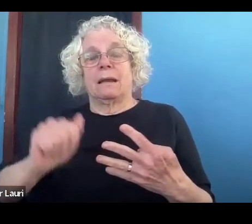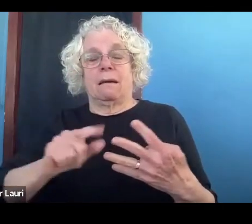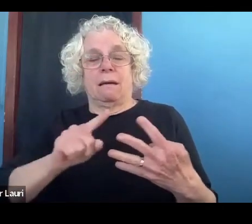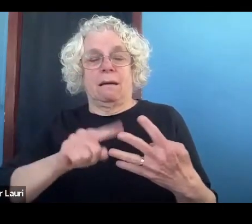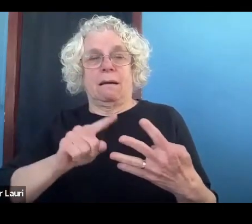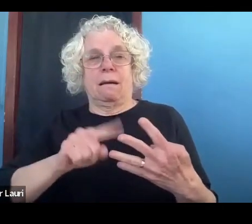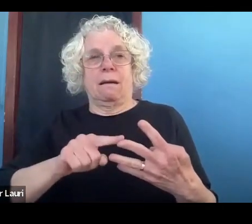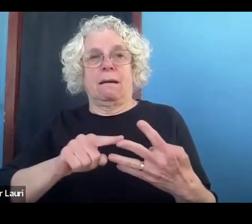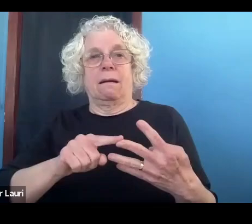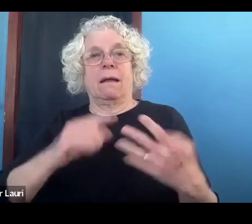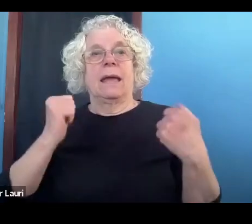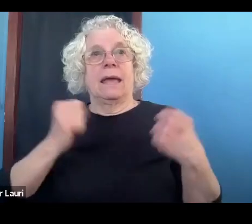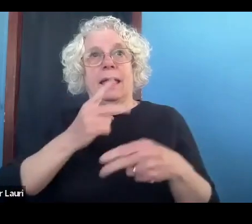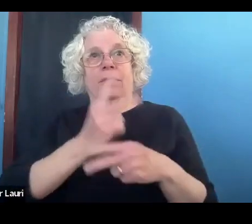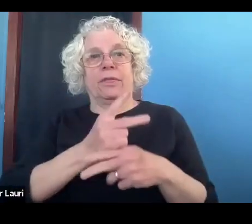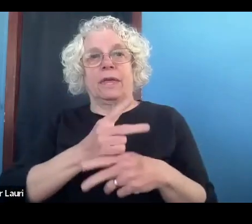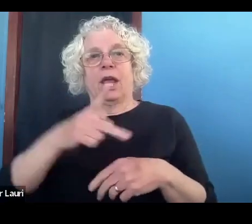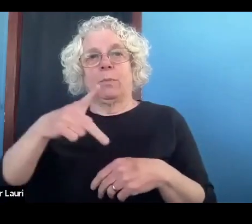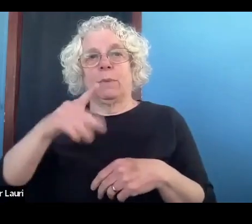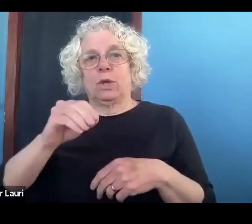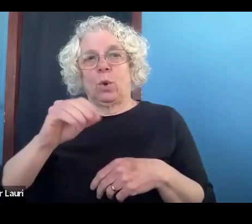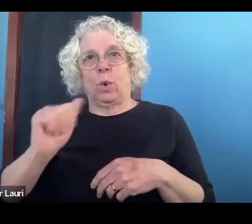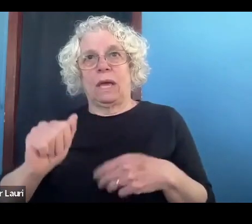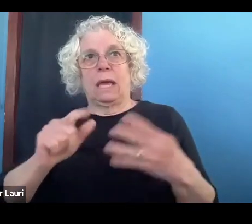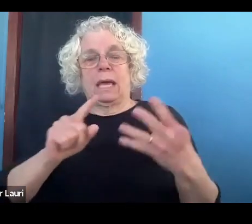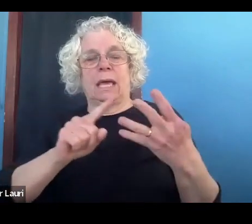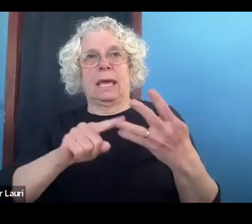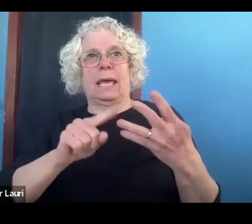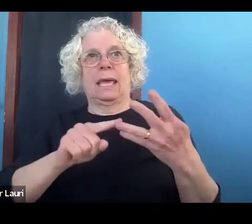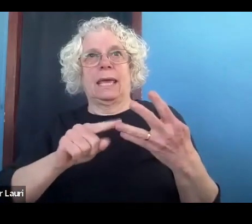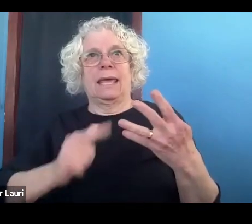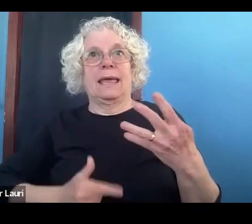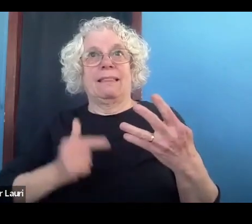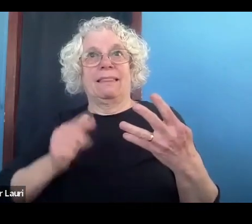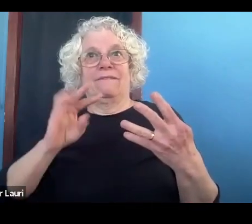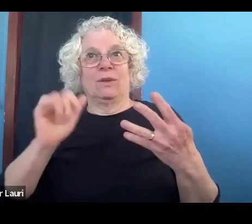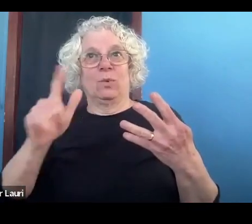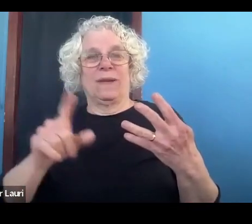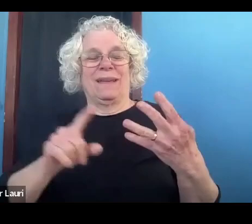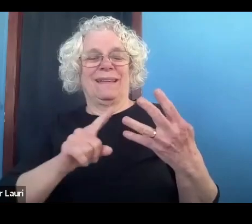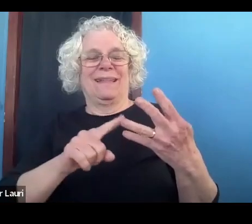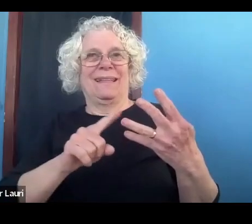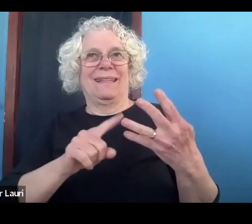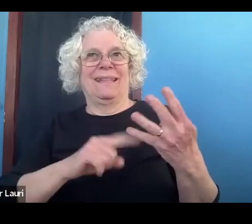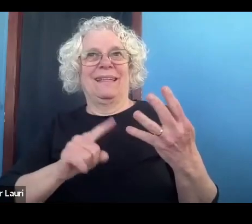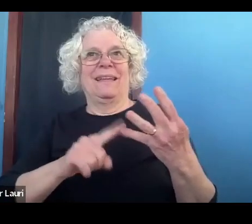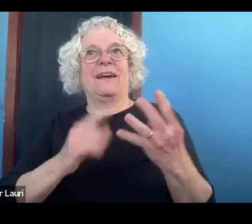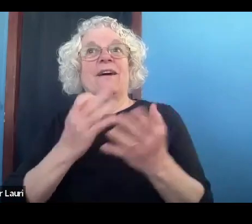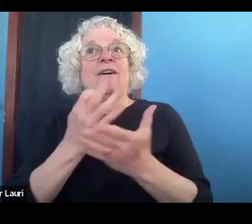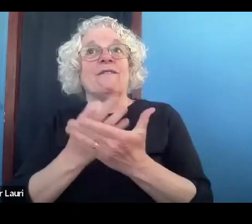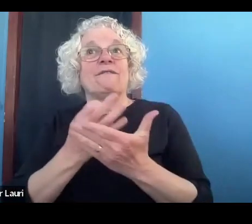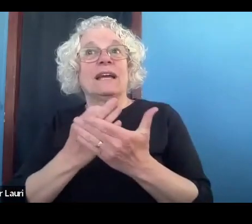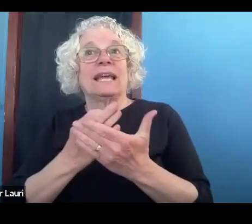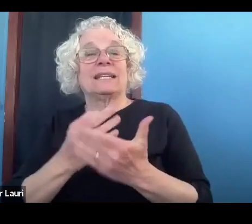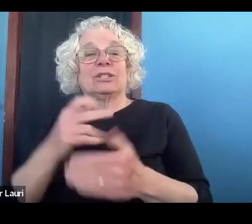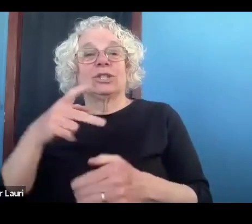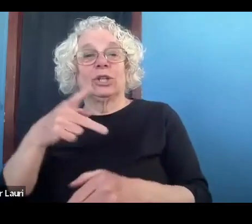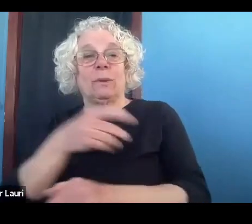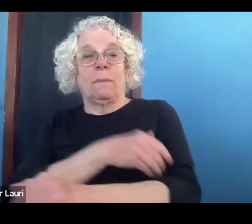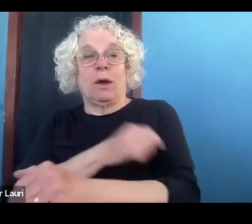of attorney, we have a living will, we have a financial power of